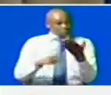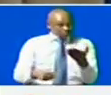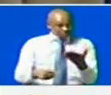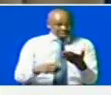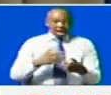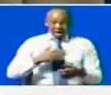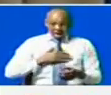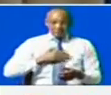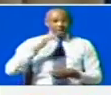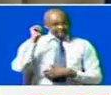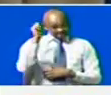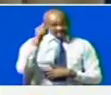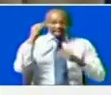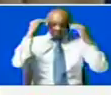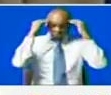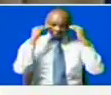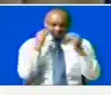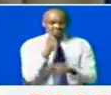that our Kenyan judiciary